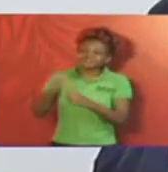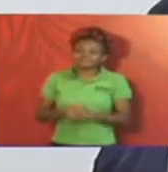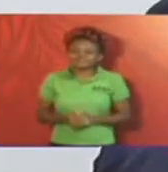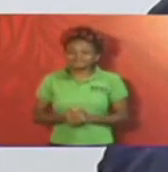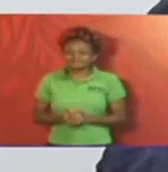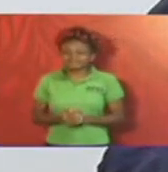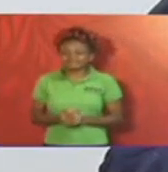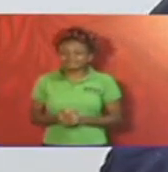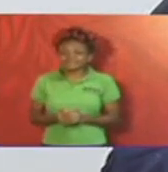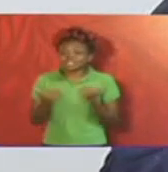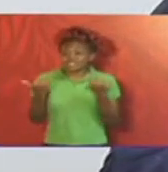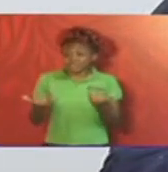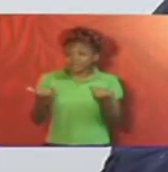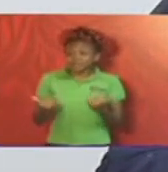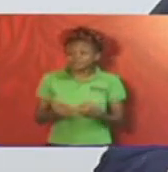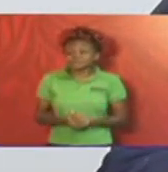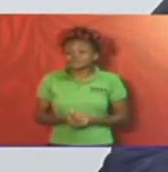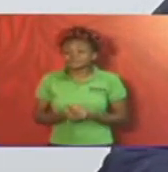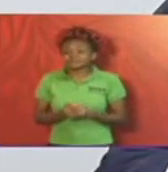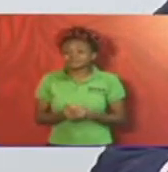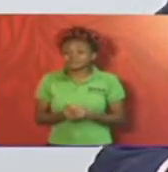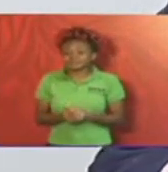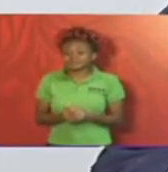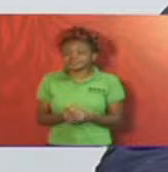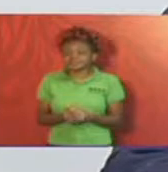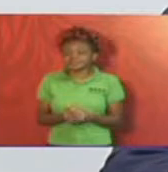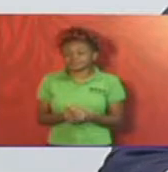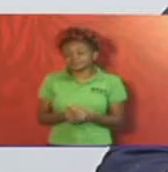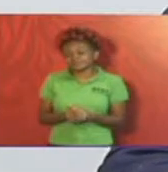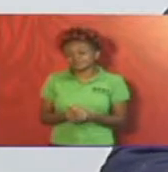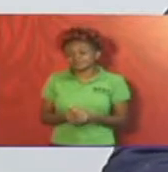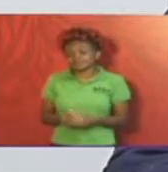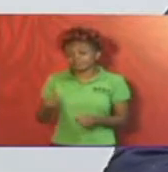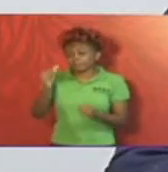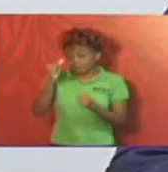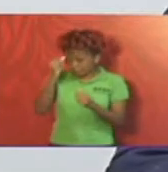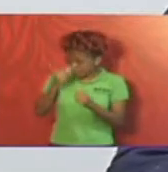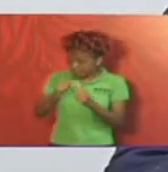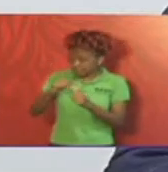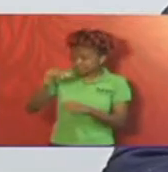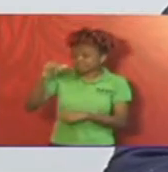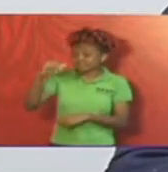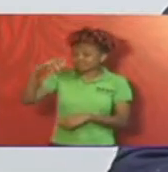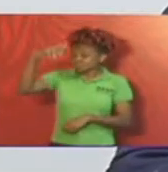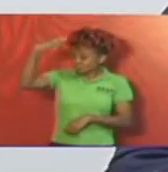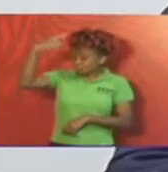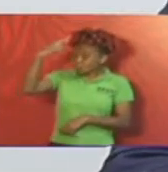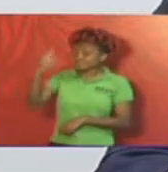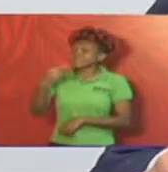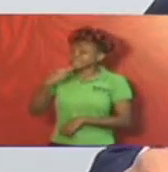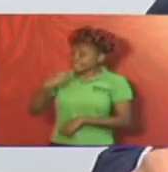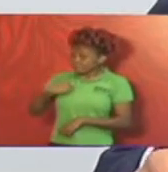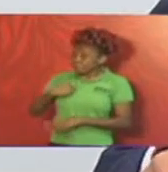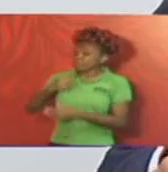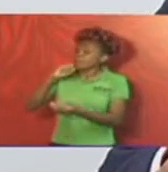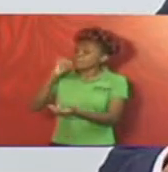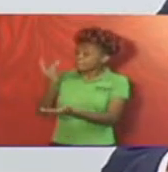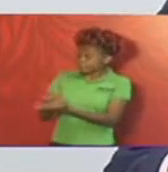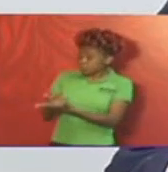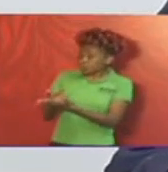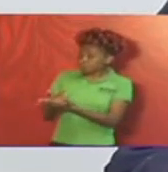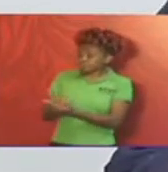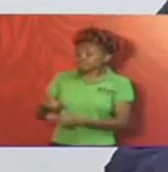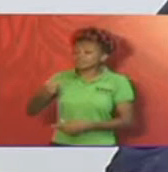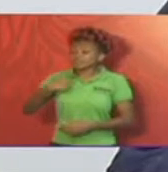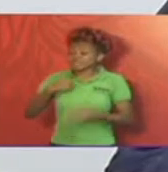Now we come to what the Honorable Prime Minister has authorized me to say this morning as far